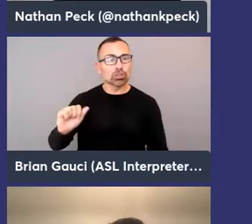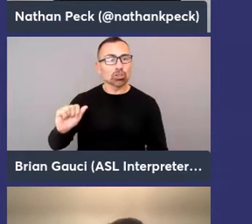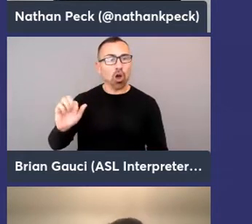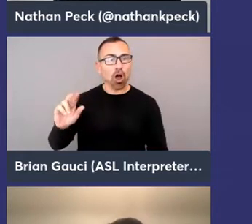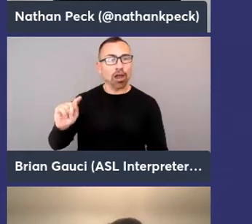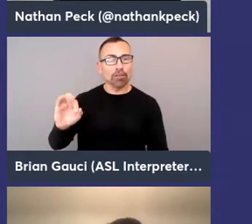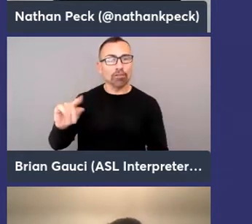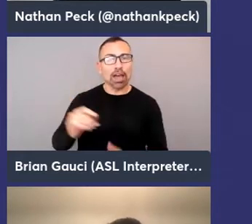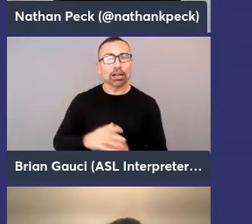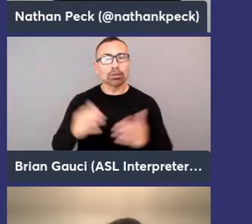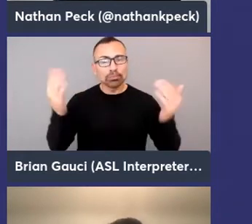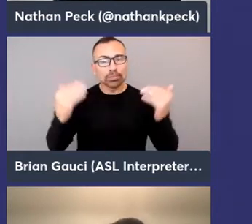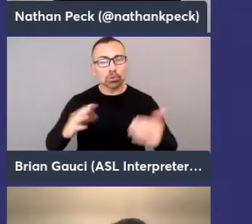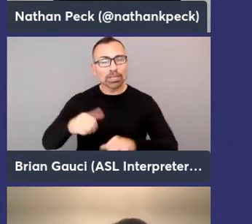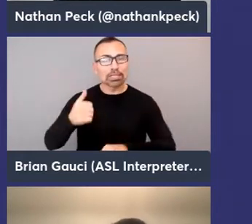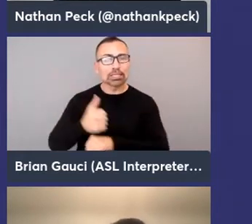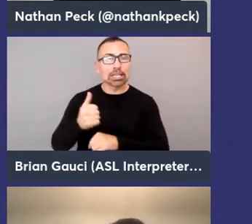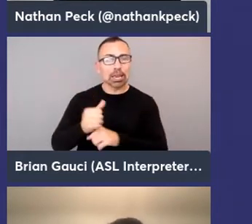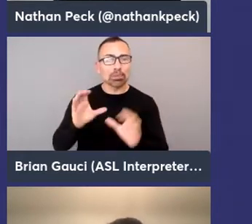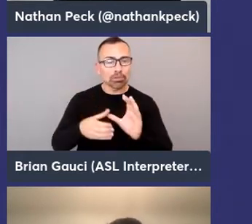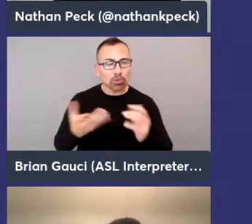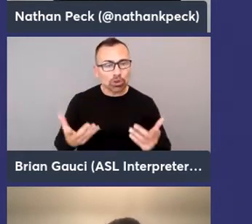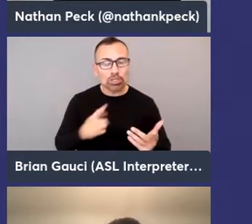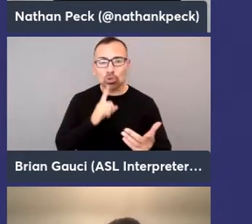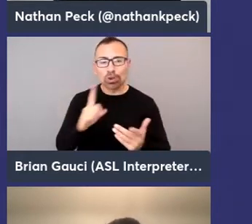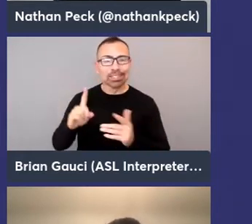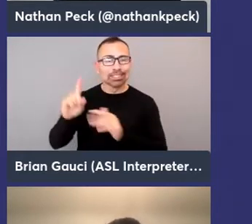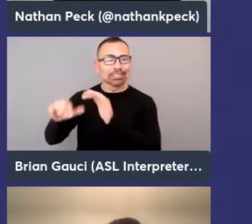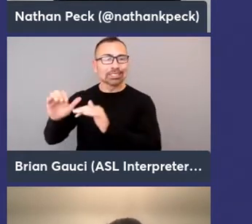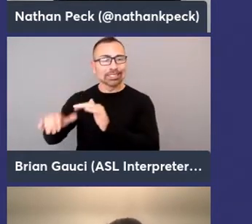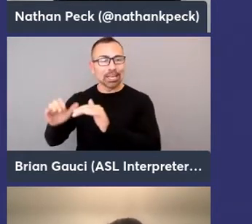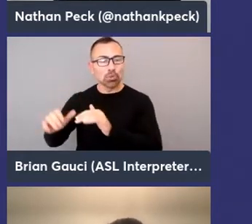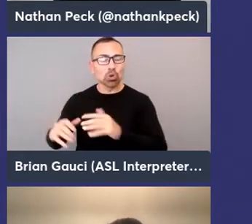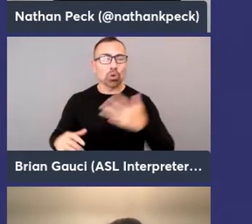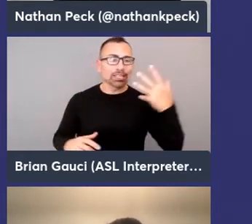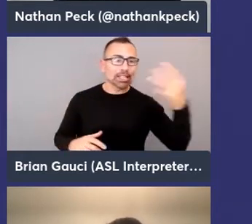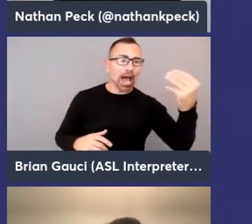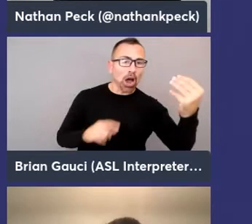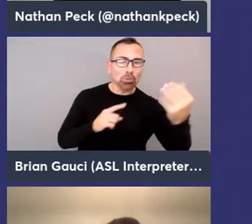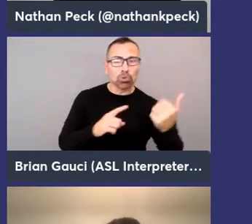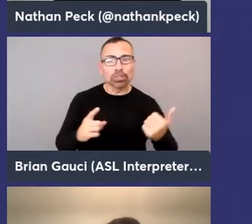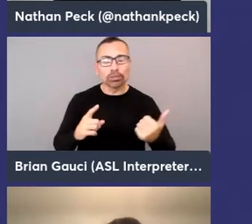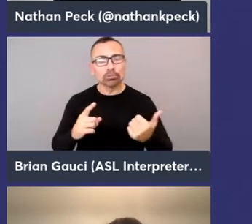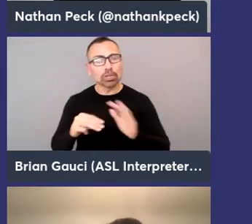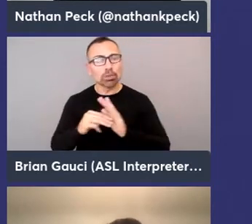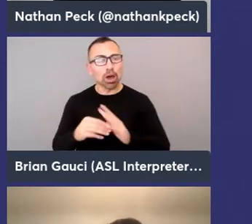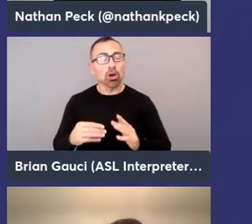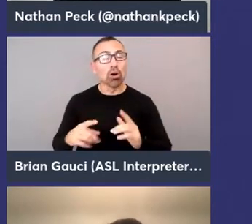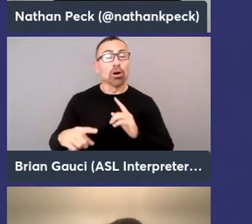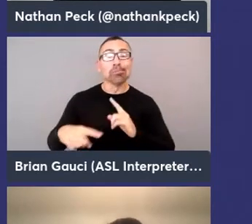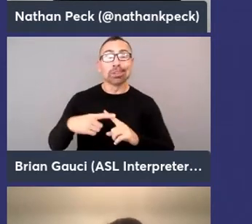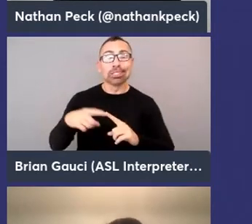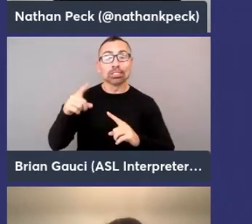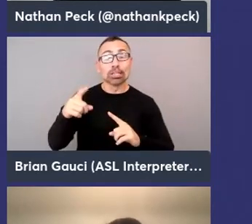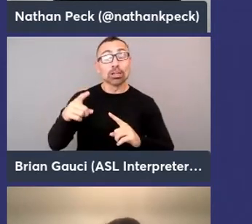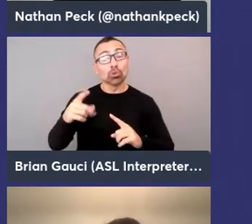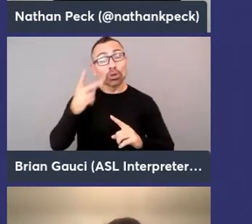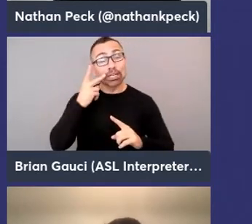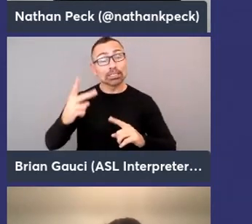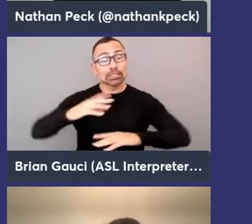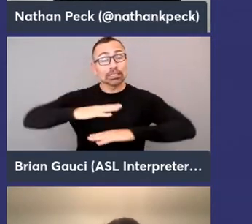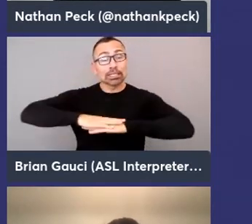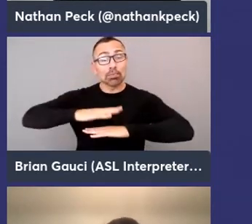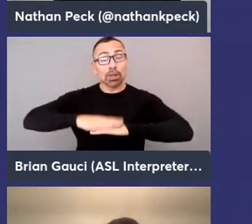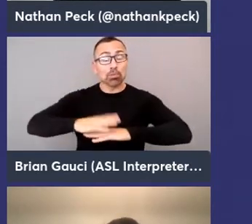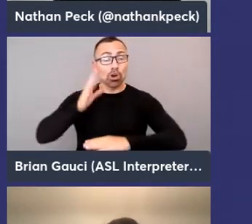and output going into the model and coming out of the model. Also, we need to make sure that we specify the platform. In this case, it's going to be the PyTorch